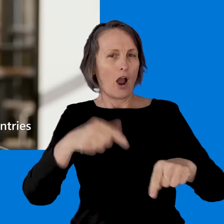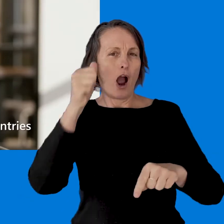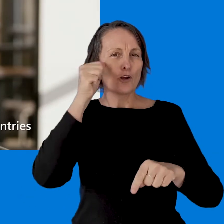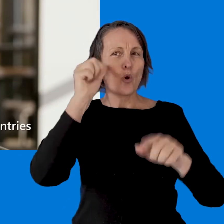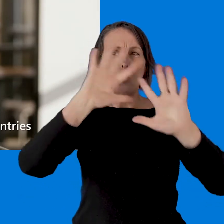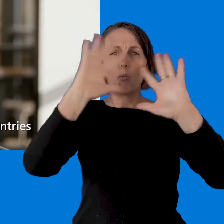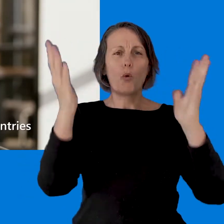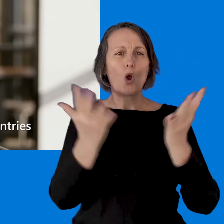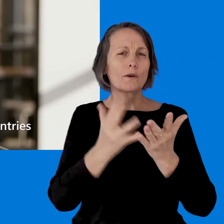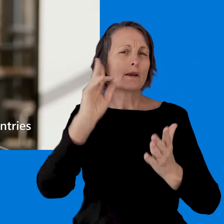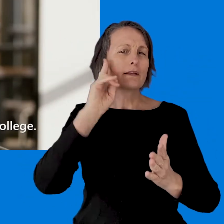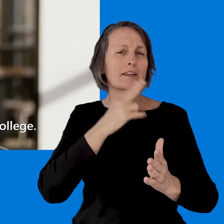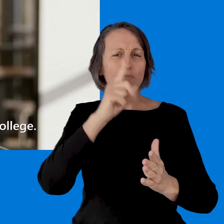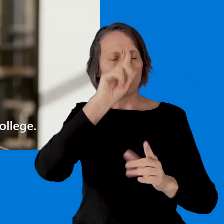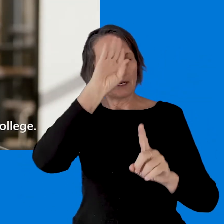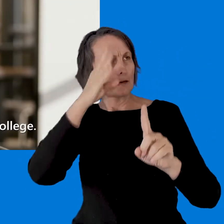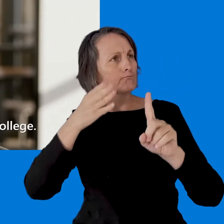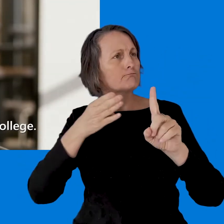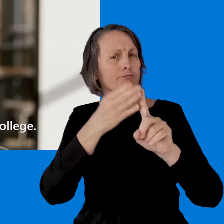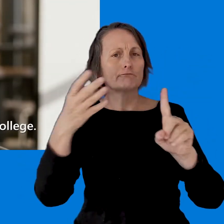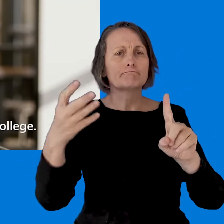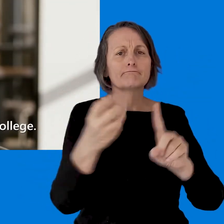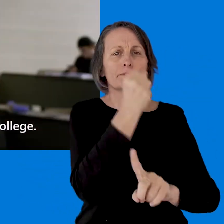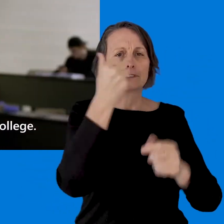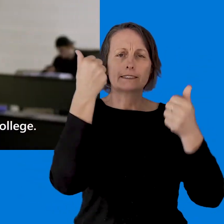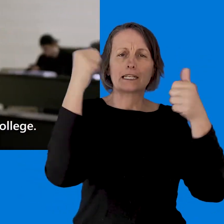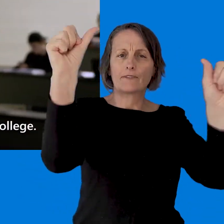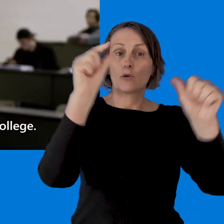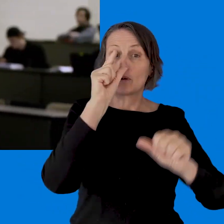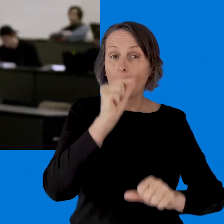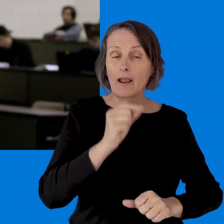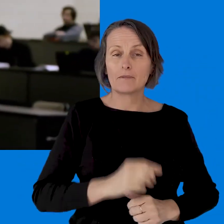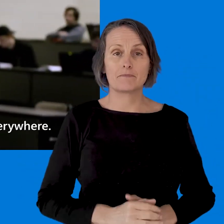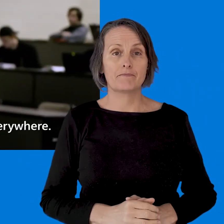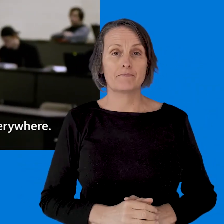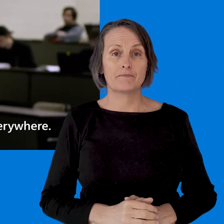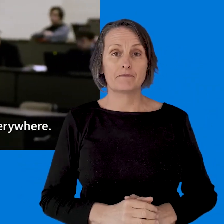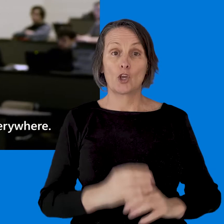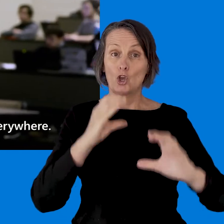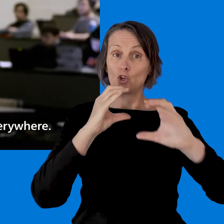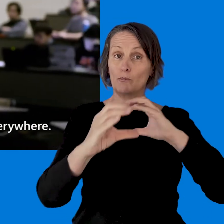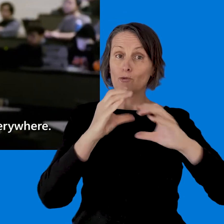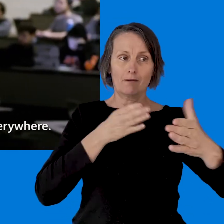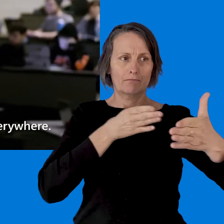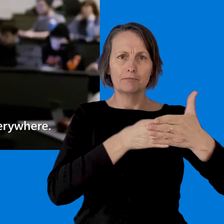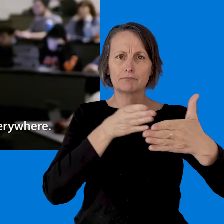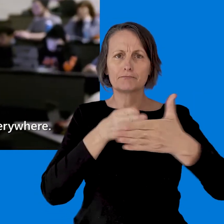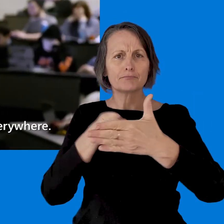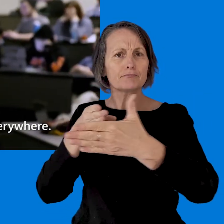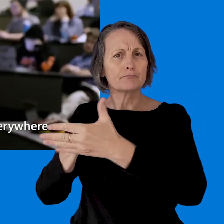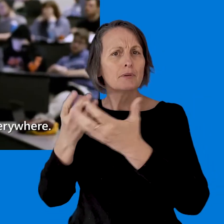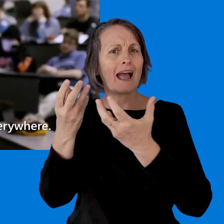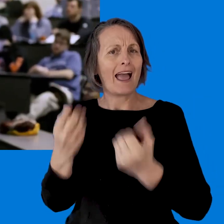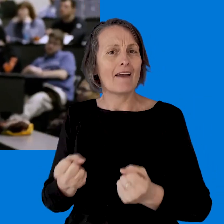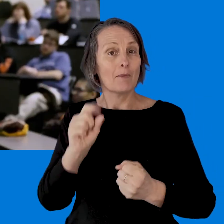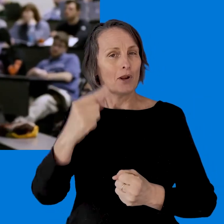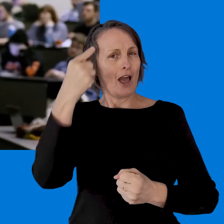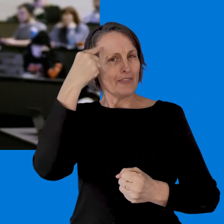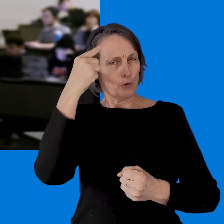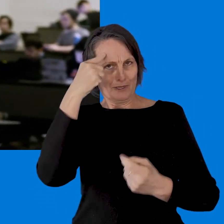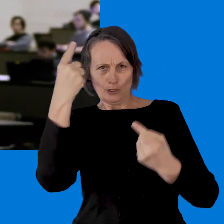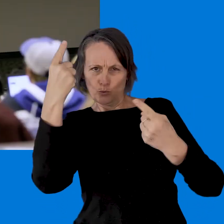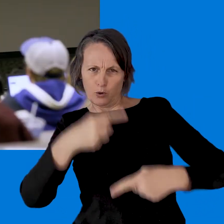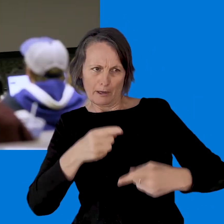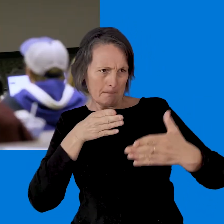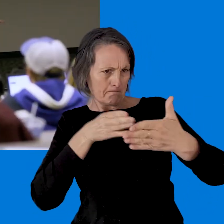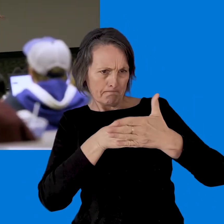that deaf people in other countries would be able to succeed and go to college. There are barriers to communication everywhere, but I think it's